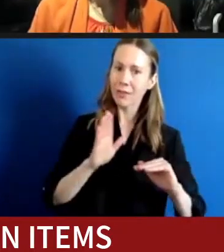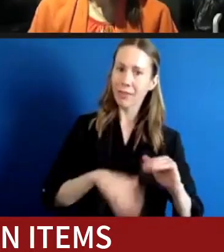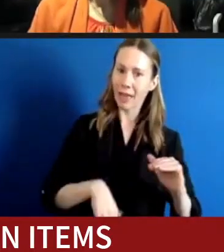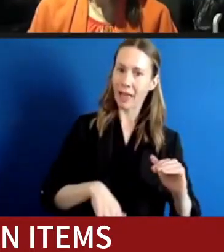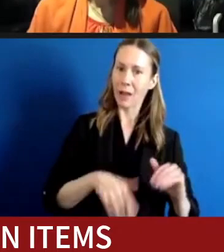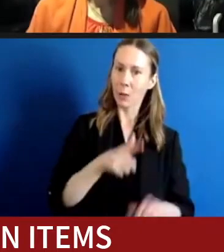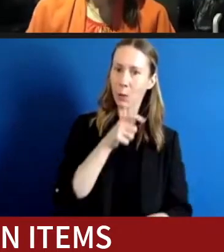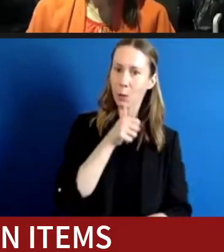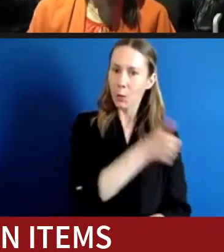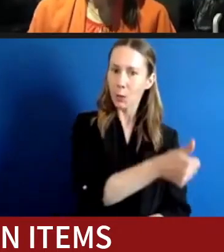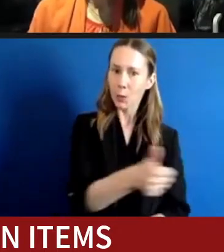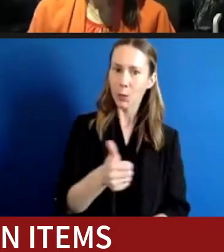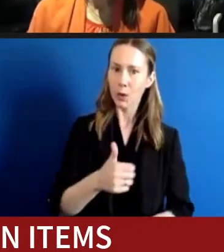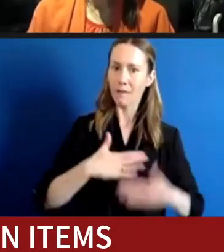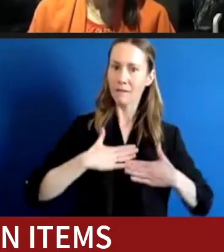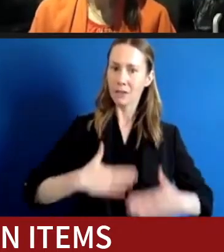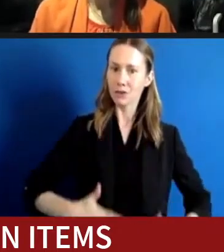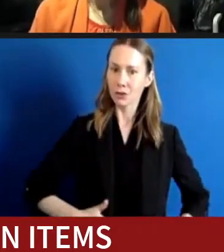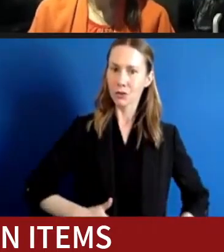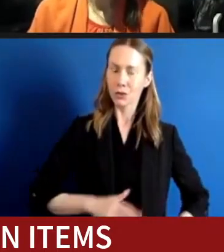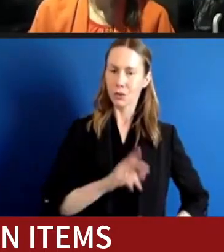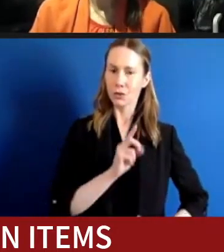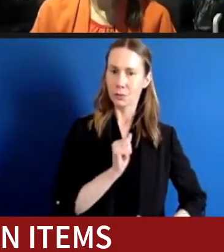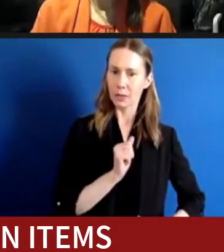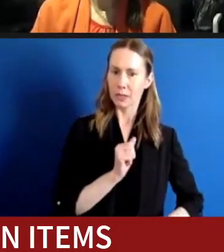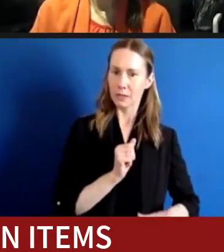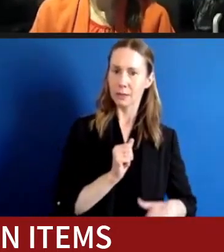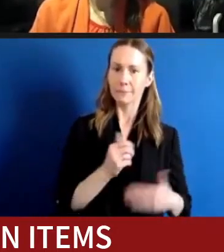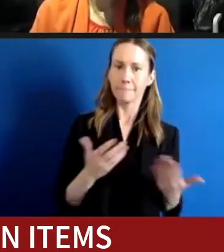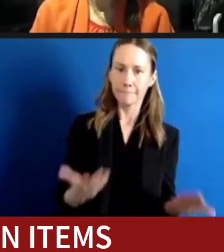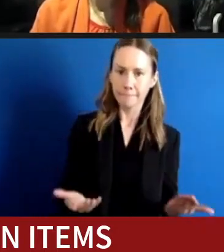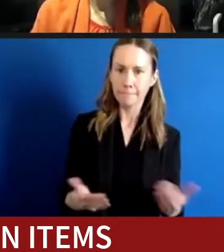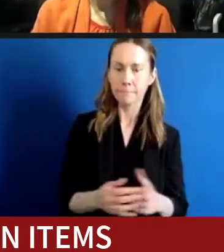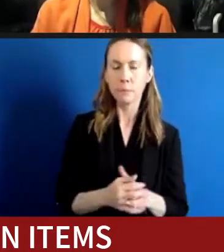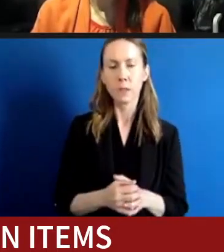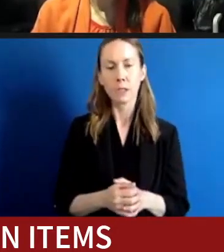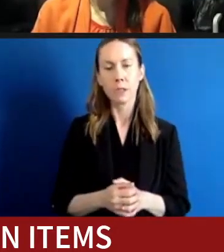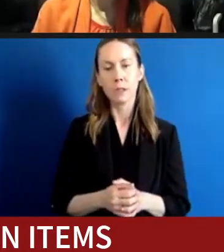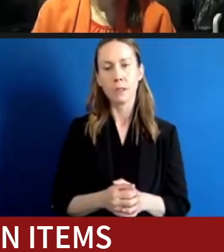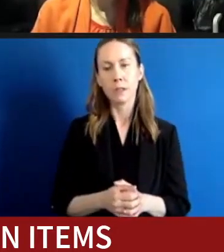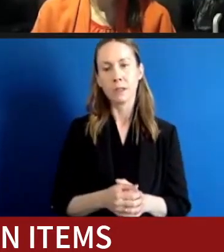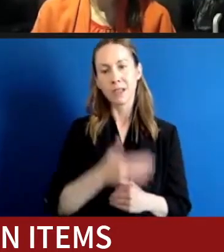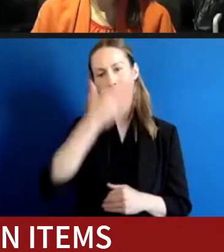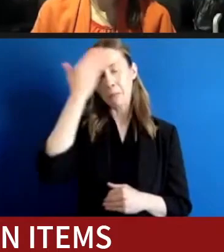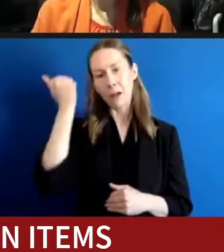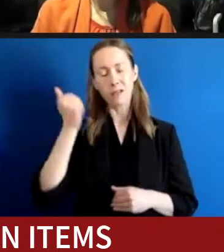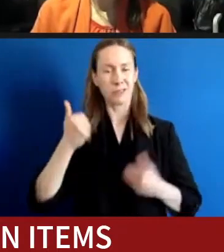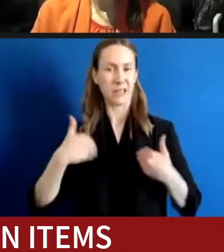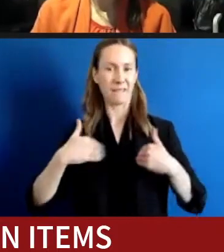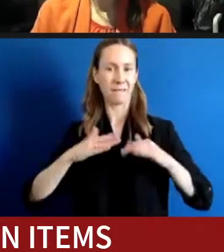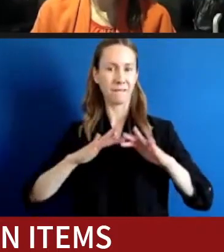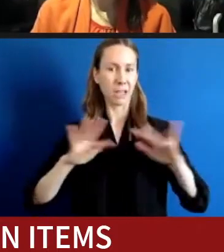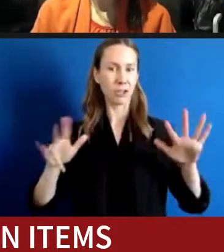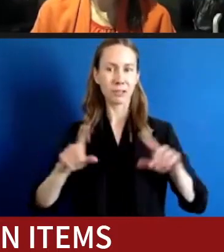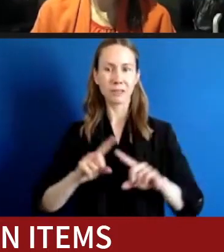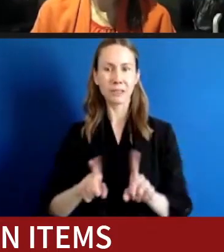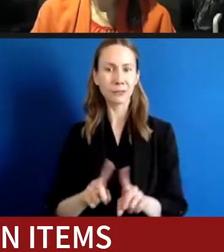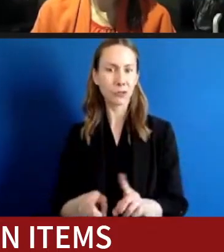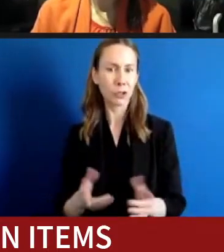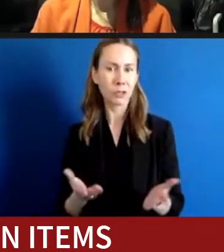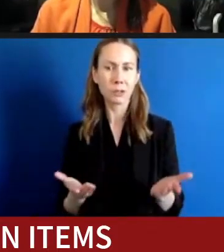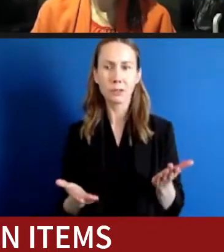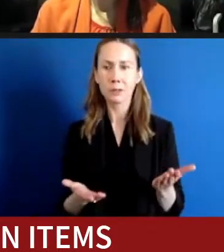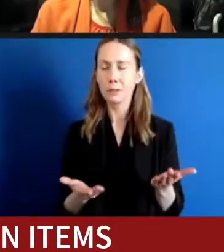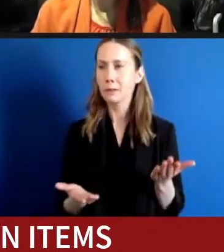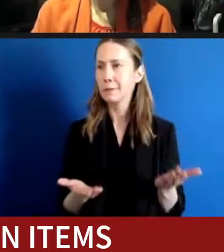physical conditions. And it's because of various different things that